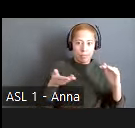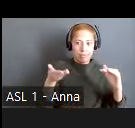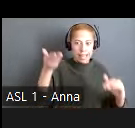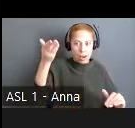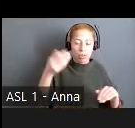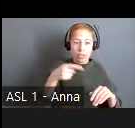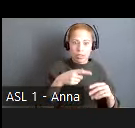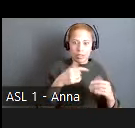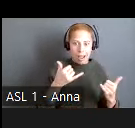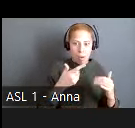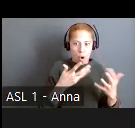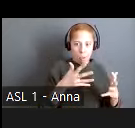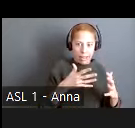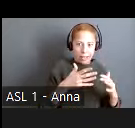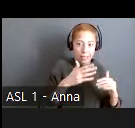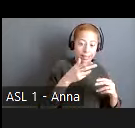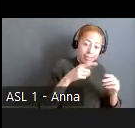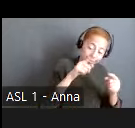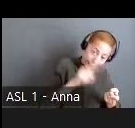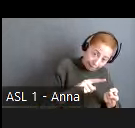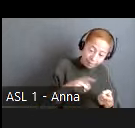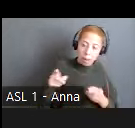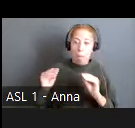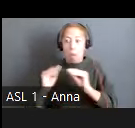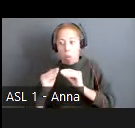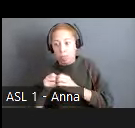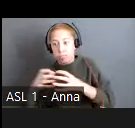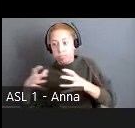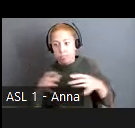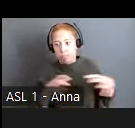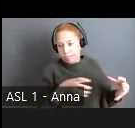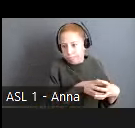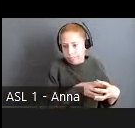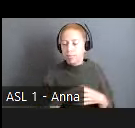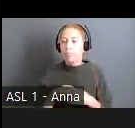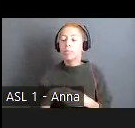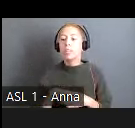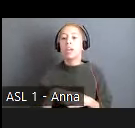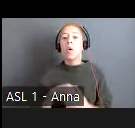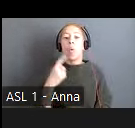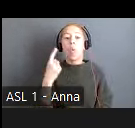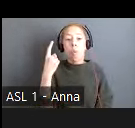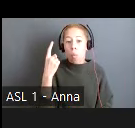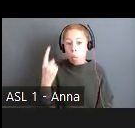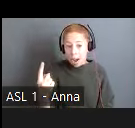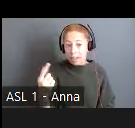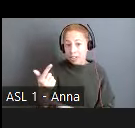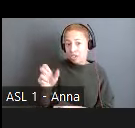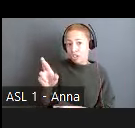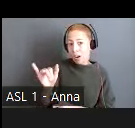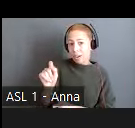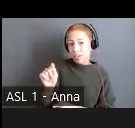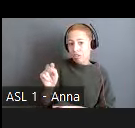that difference point. We found that we had one geriatrician for about every